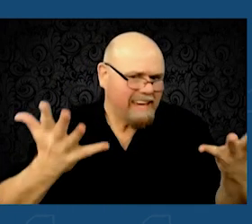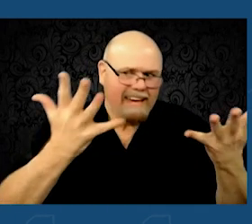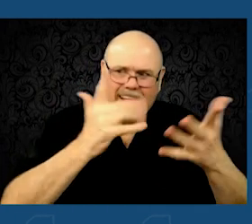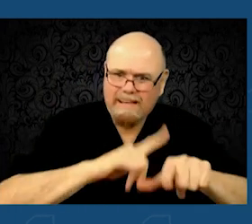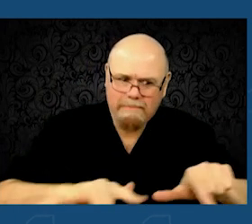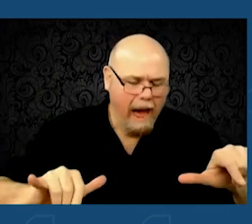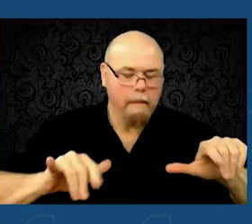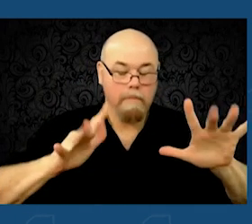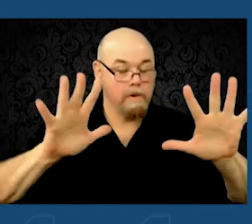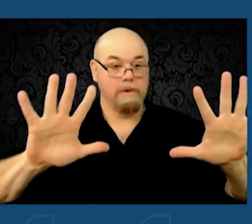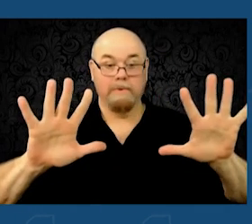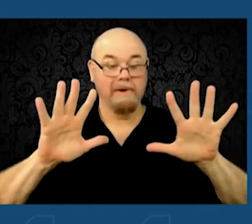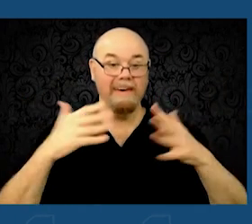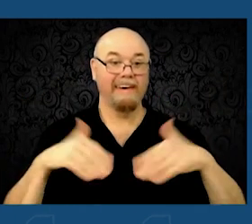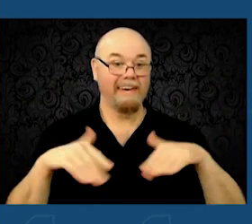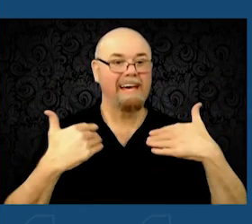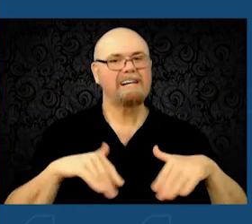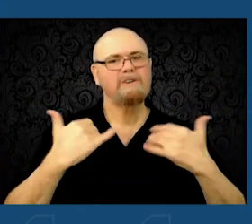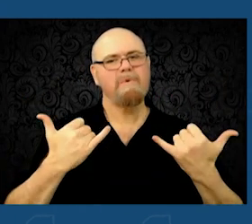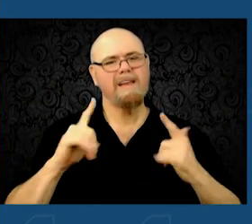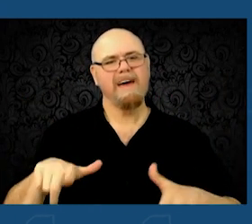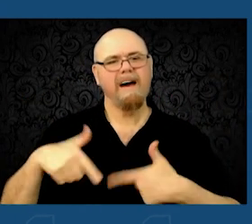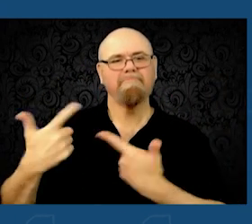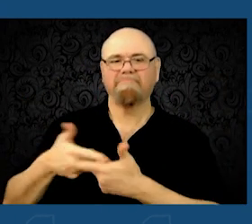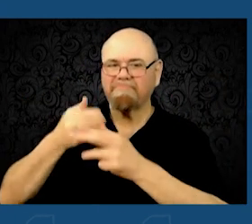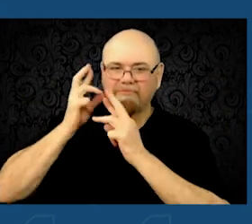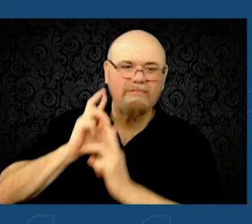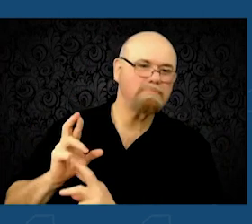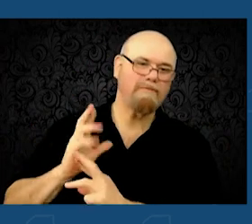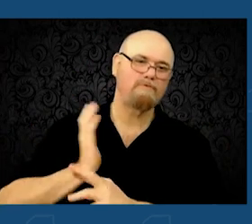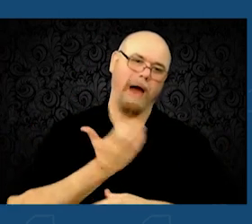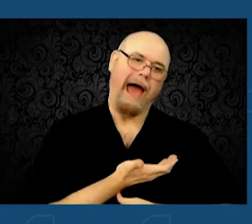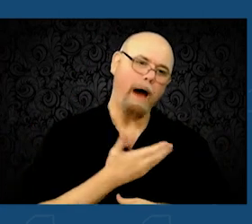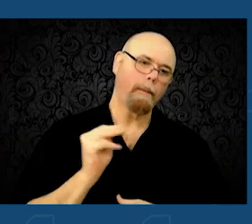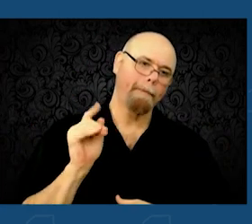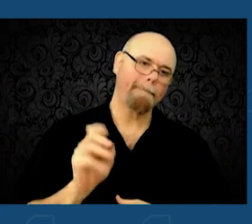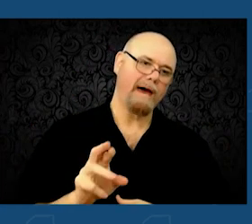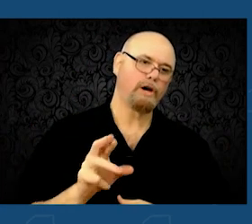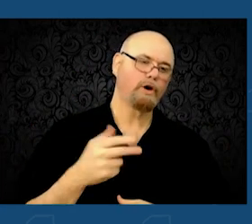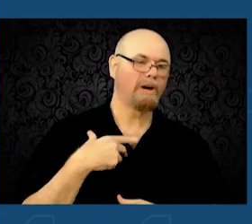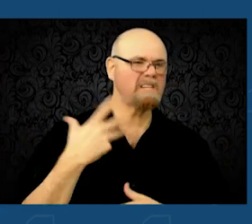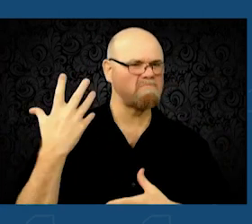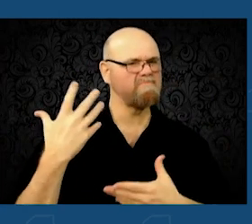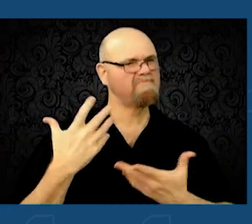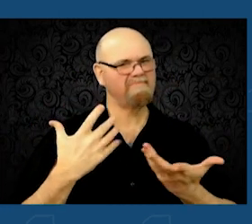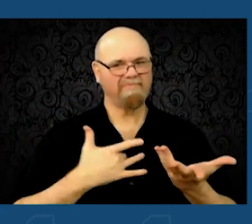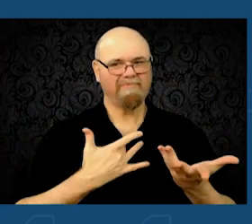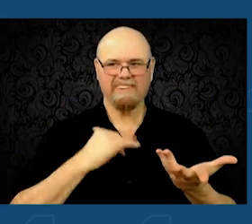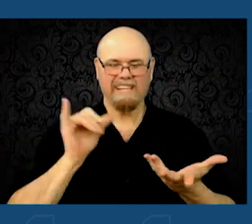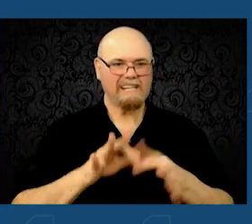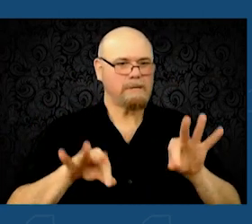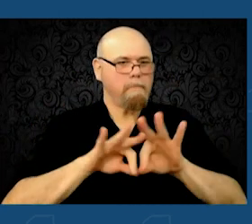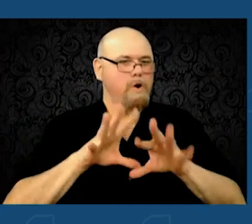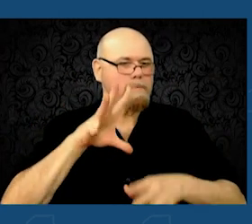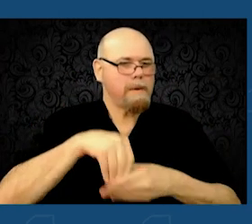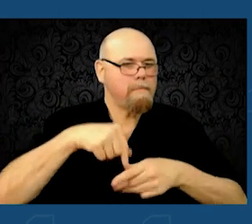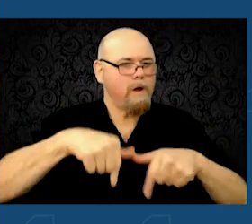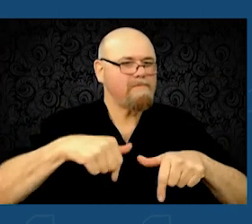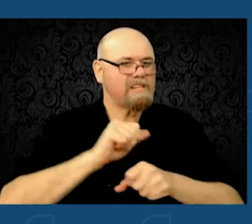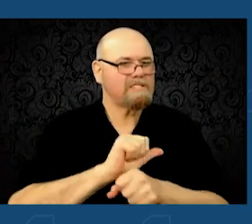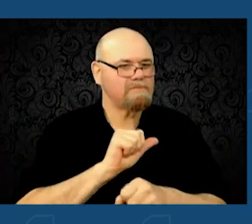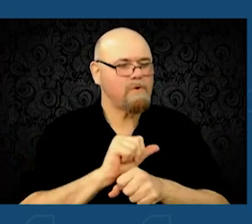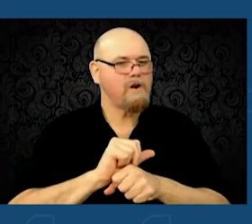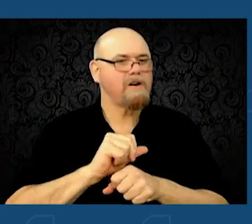give a large amount of respect to our mayor, who has sought fit to be a part of this work, who has contributed on behalf of the